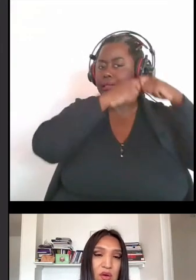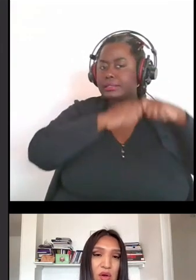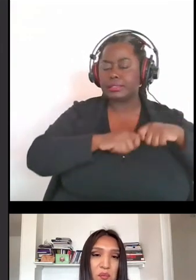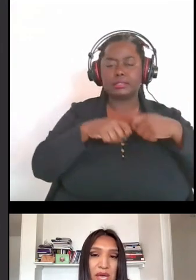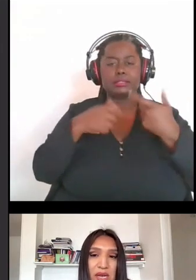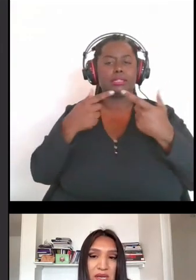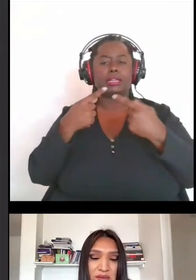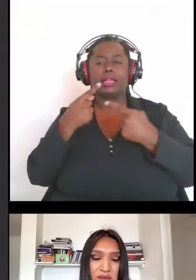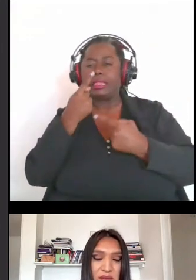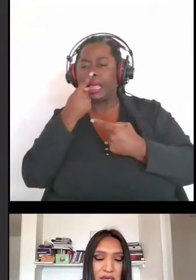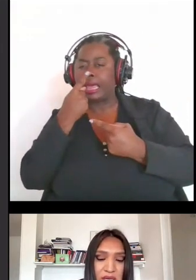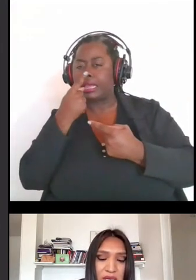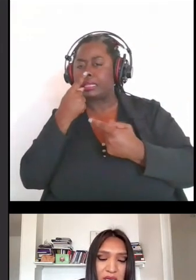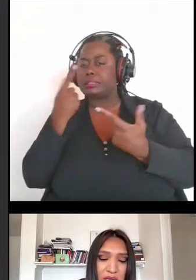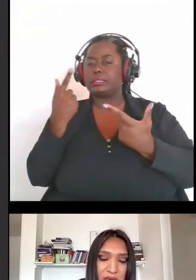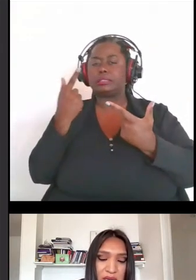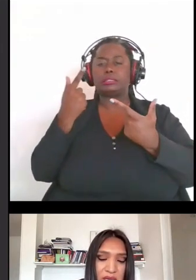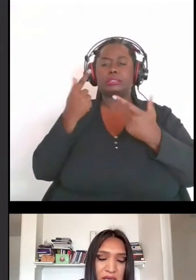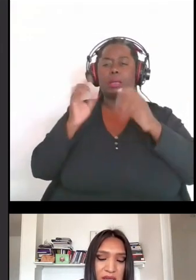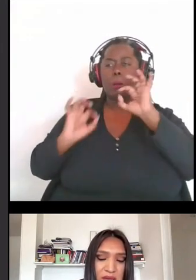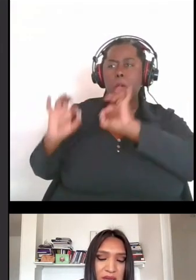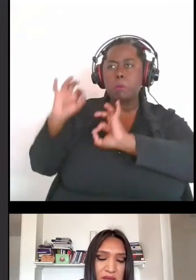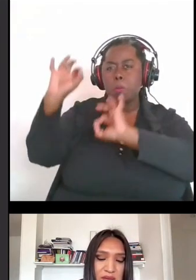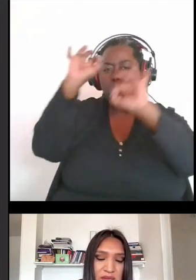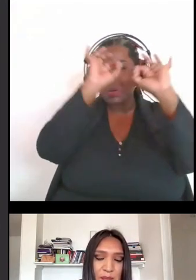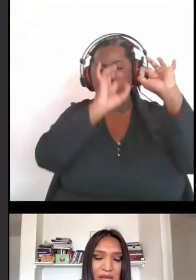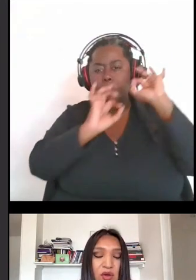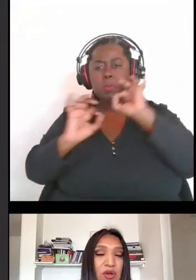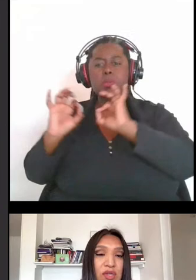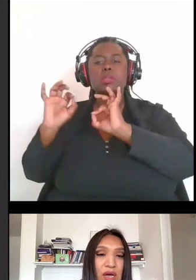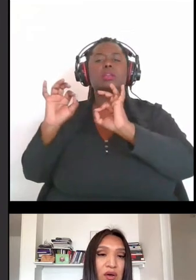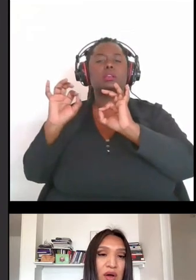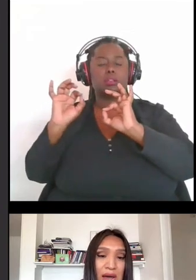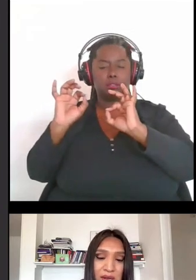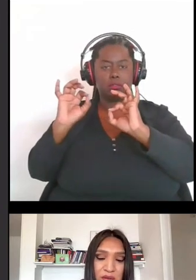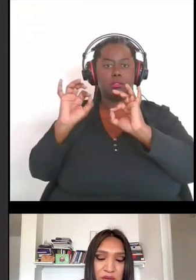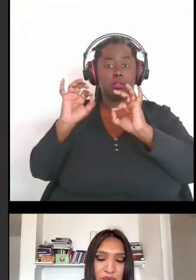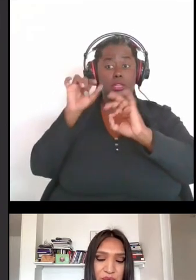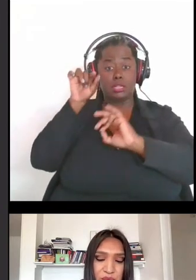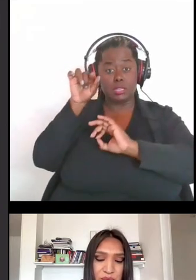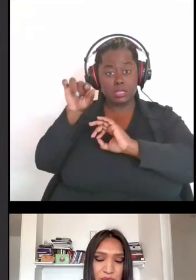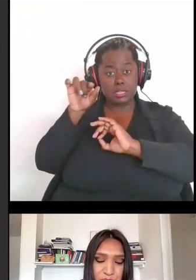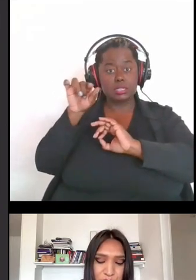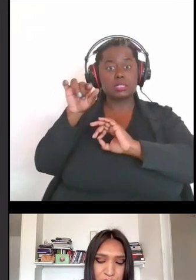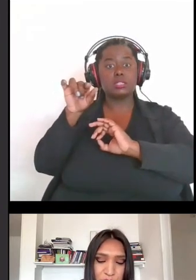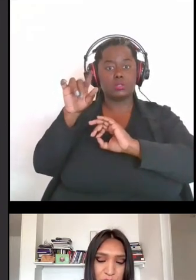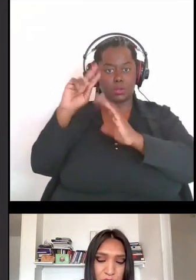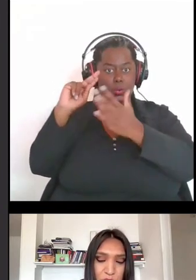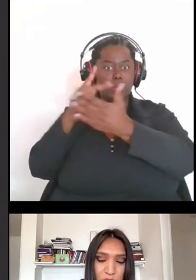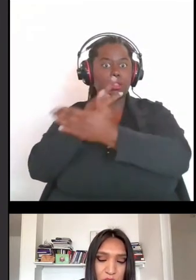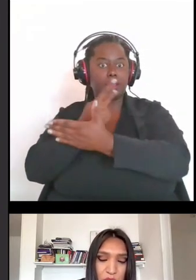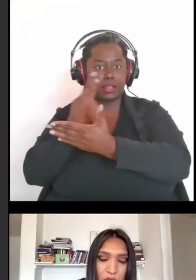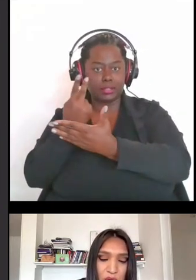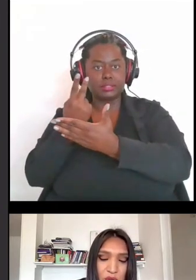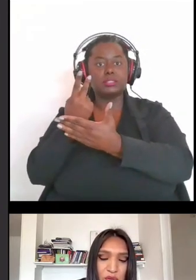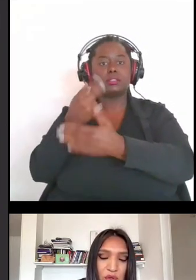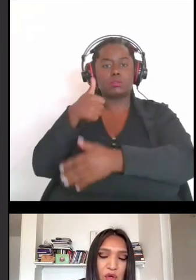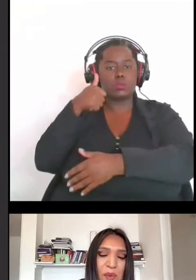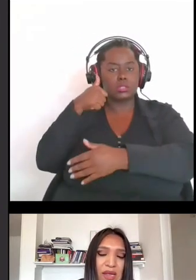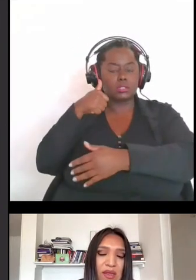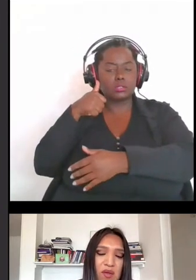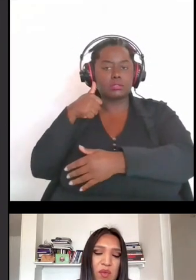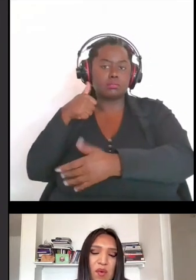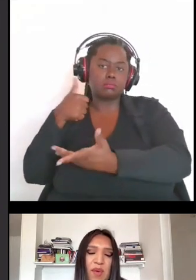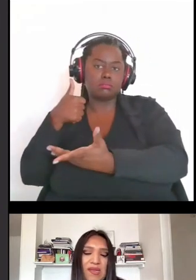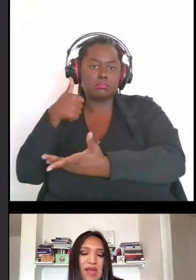uh noses and stains they overflow and Fallen creatures